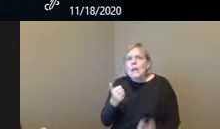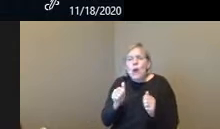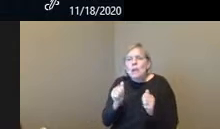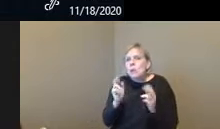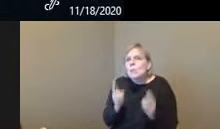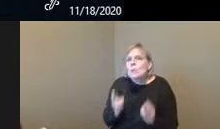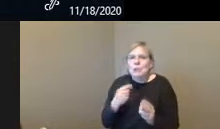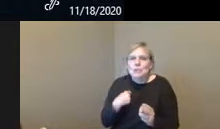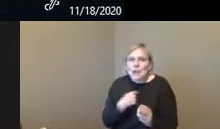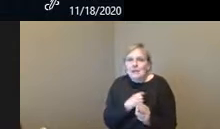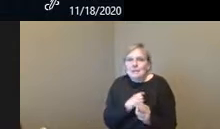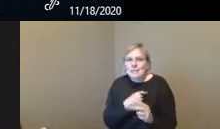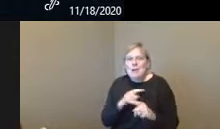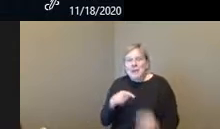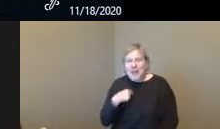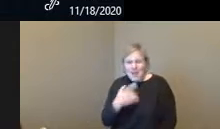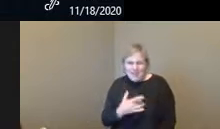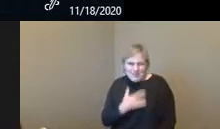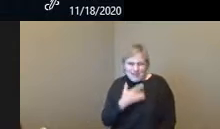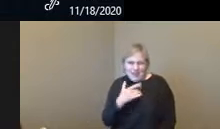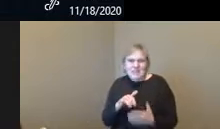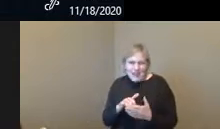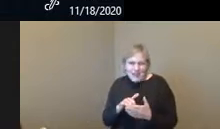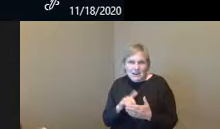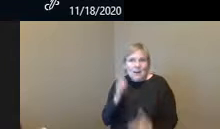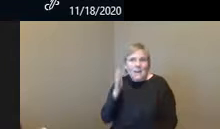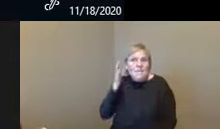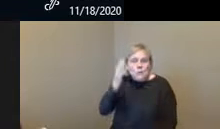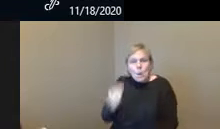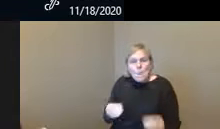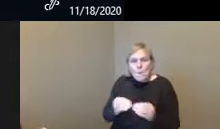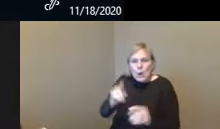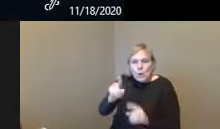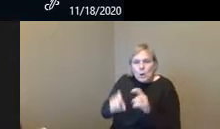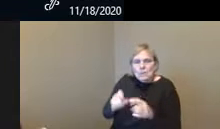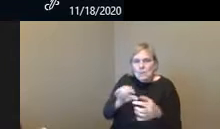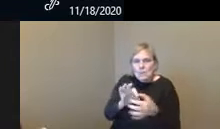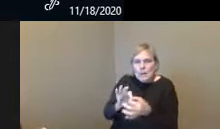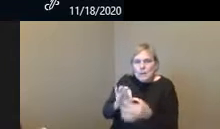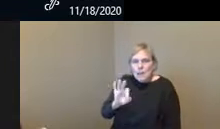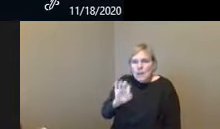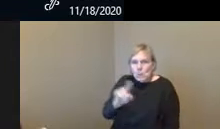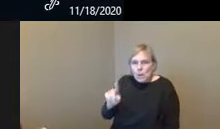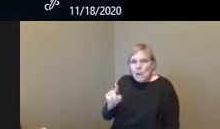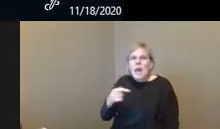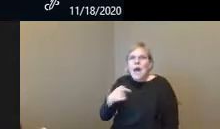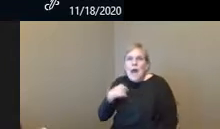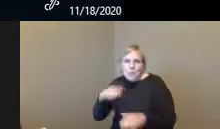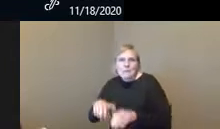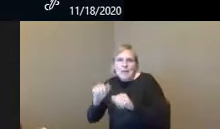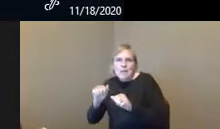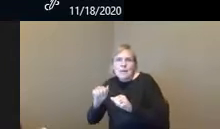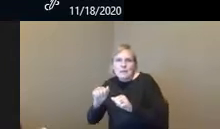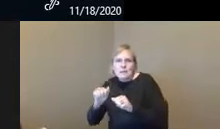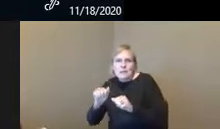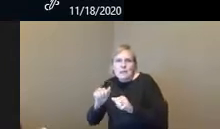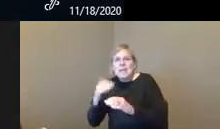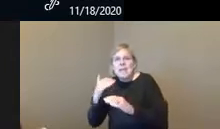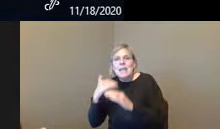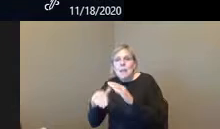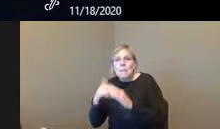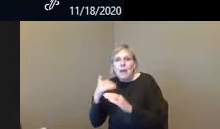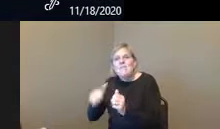us along, but I feel that if there are more questions around 911, I'd be happy to take that in an email format and